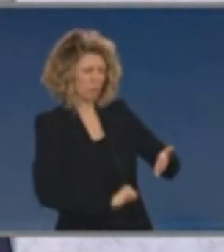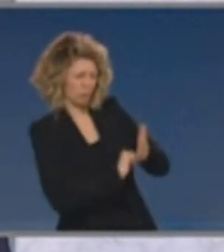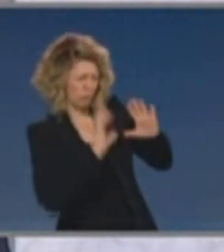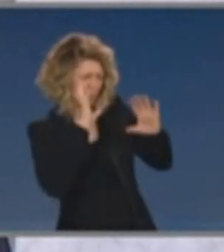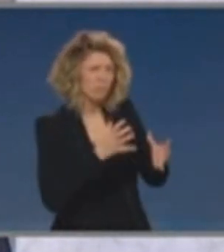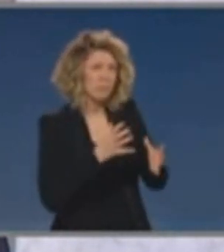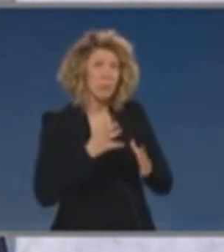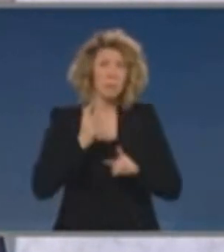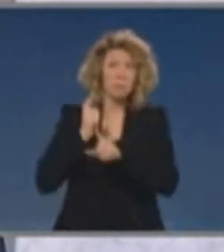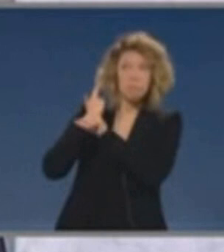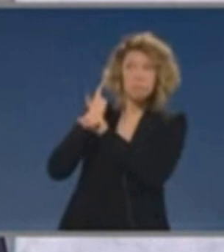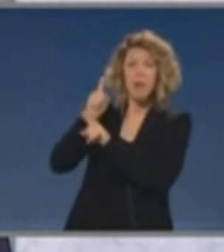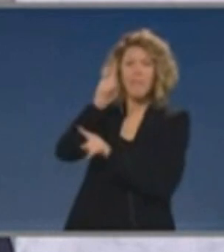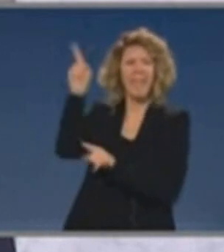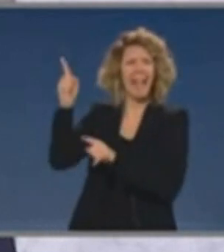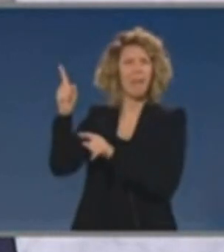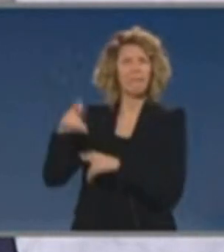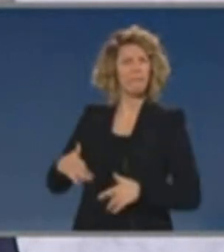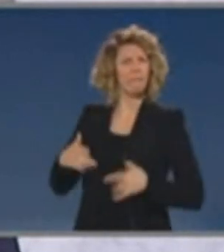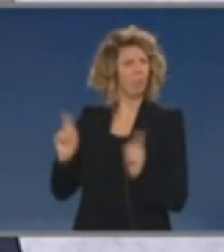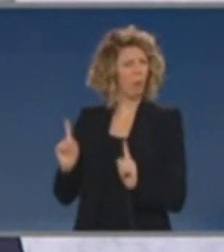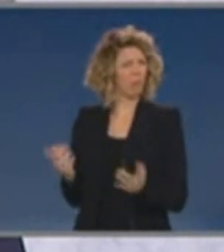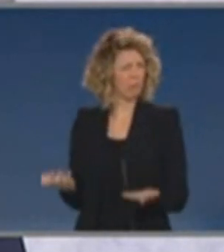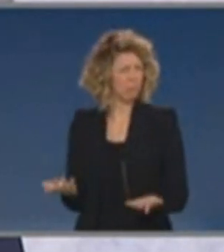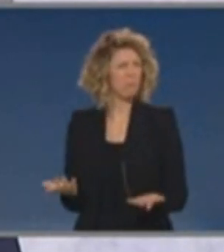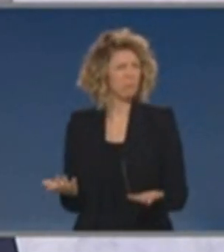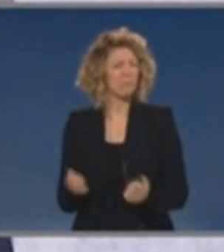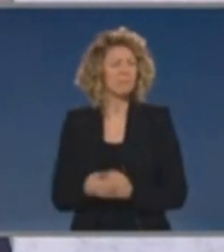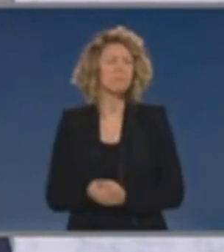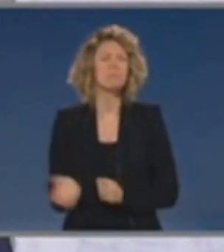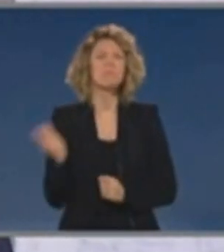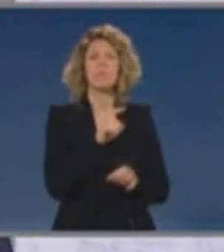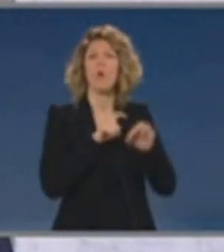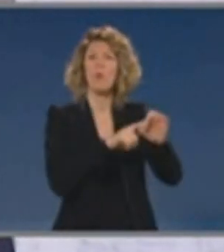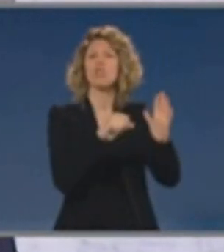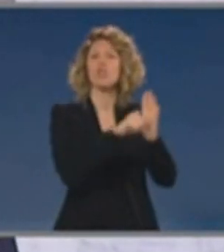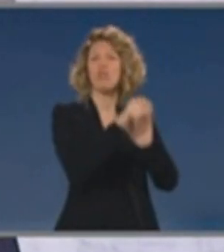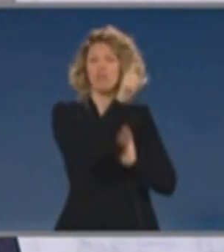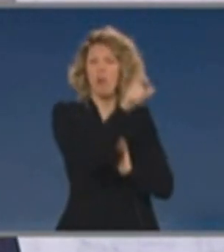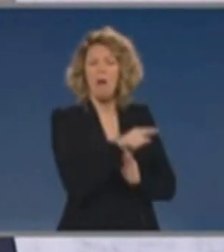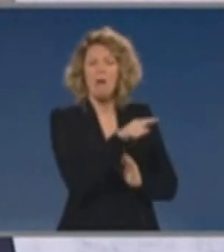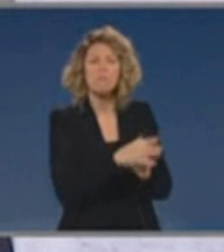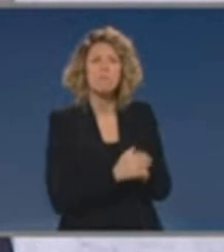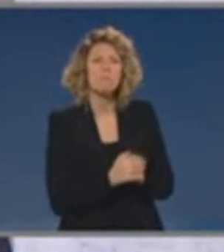did you speak to and what was their response? And Treasurer, if I may, while I have you, to what extent or to any extent are these